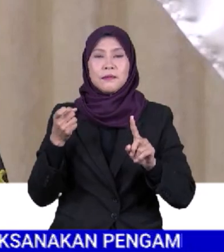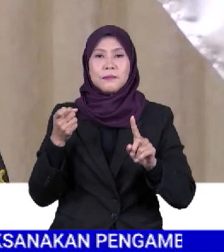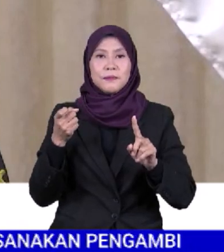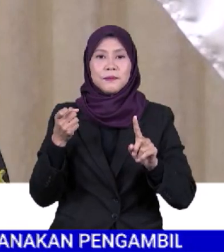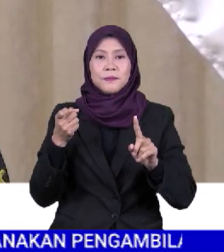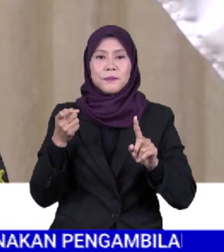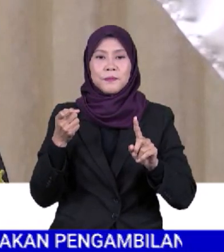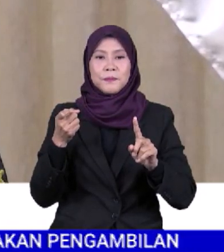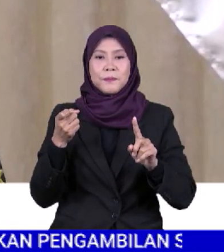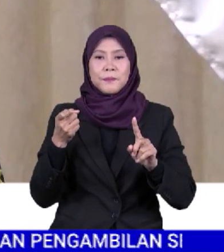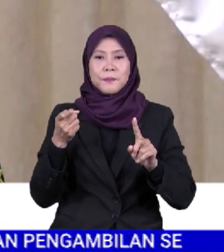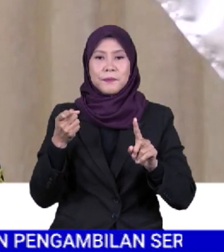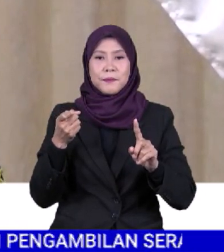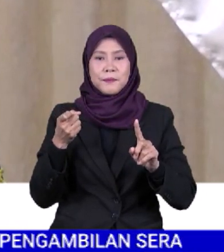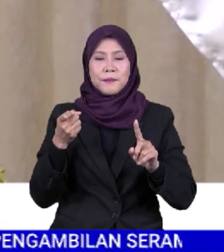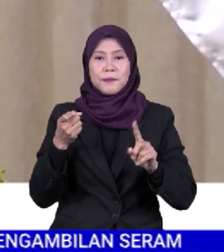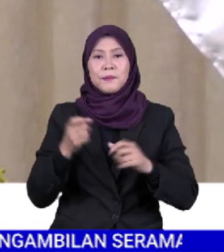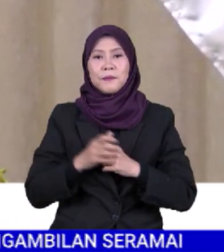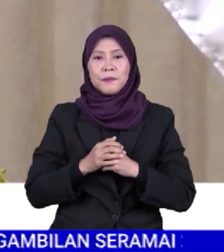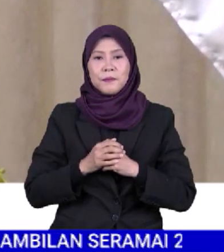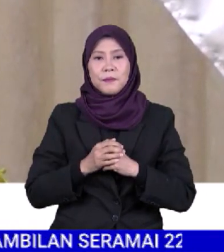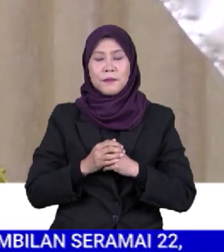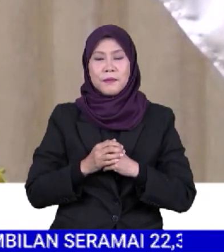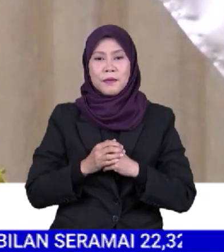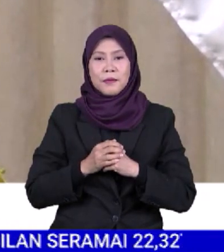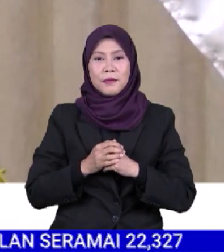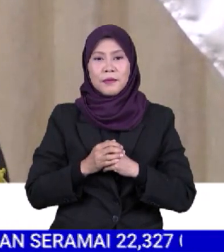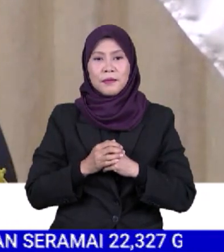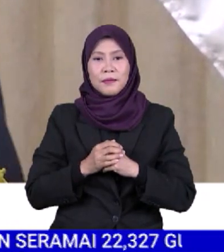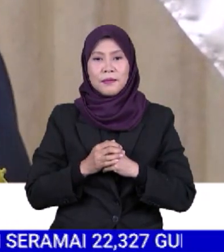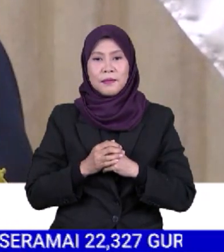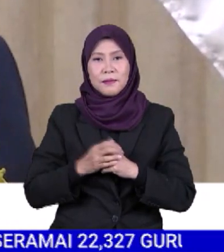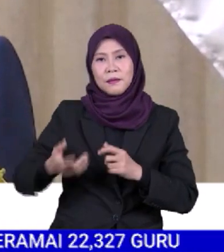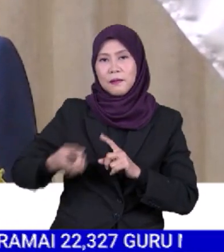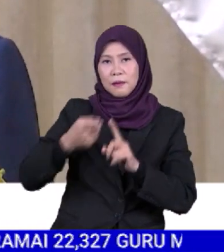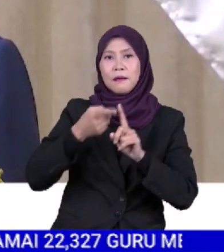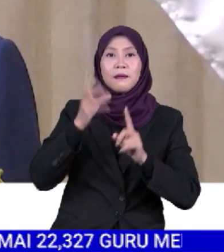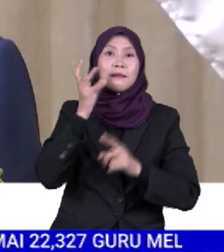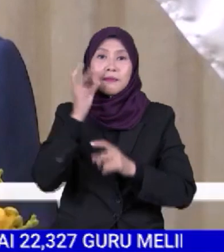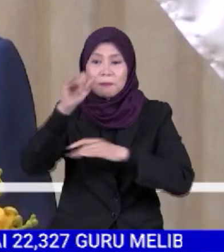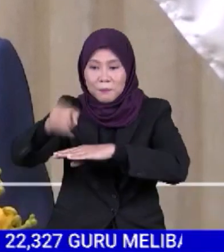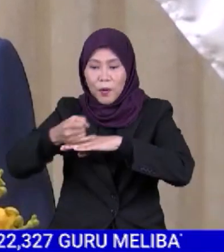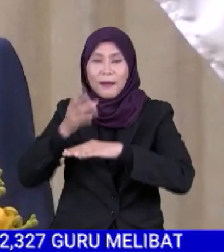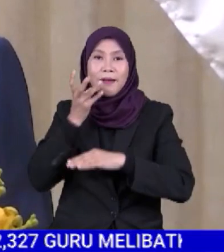rice and cashew nuts from Cambodia.